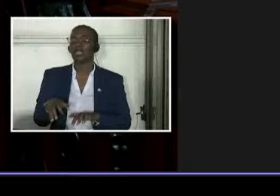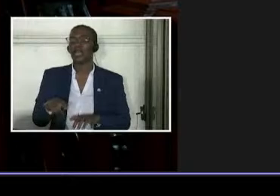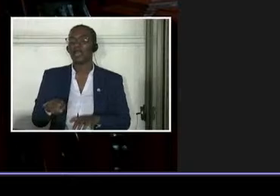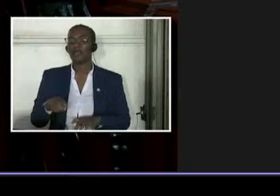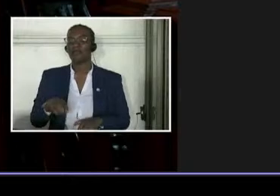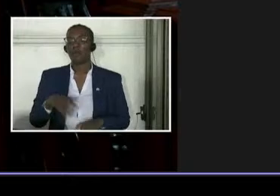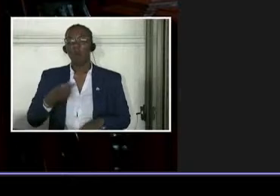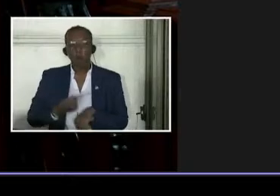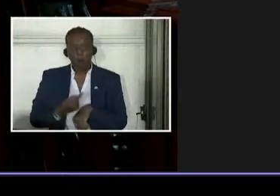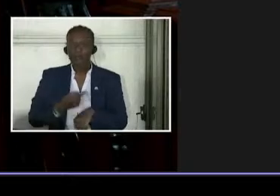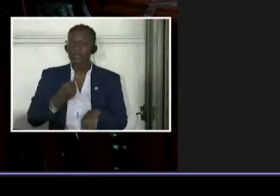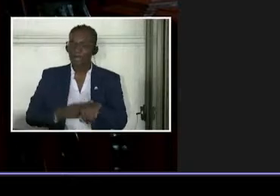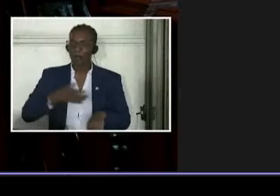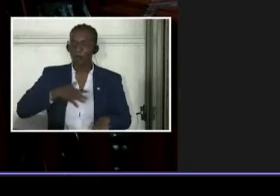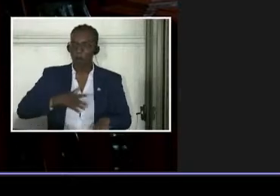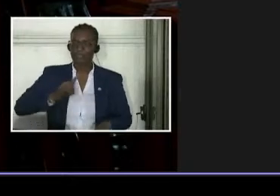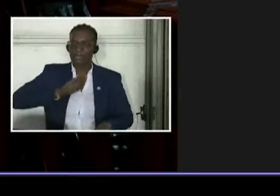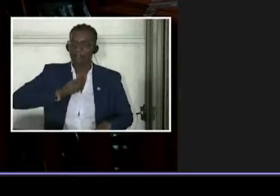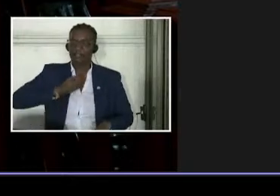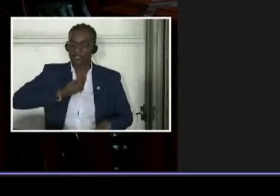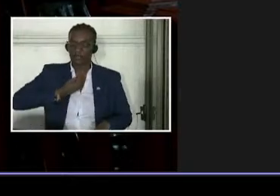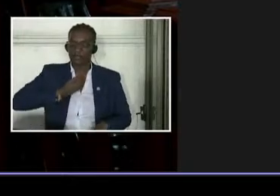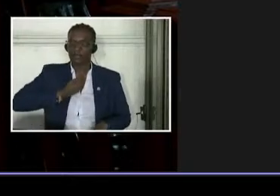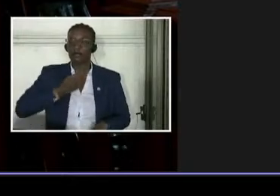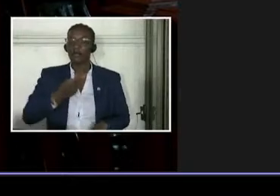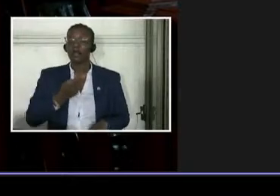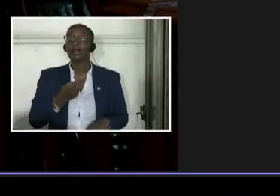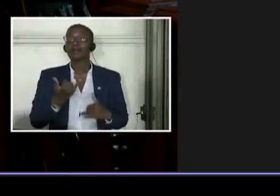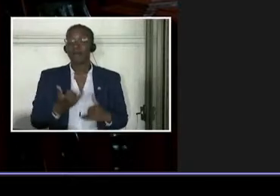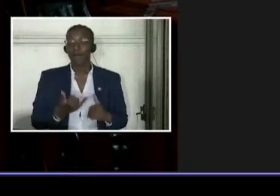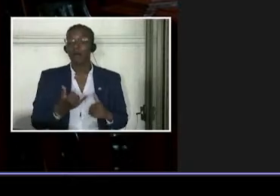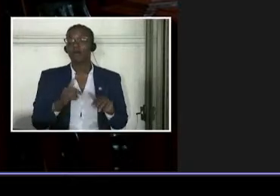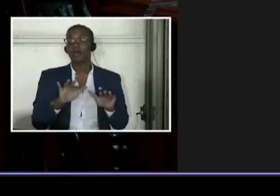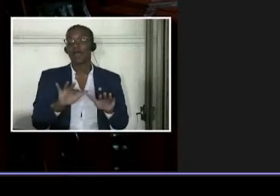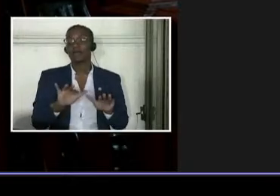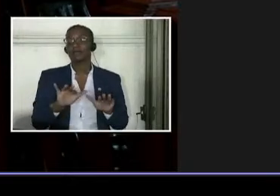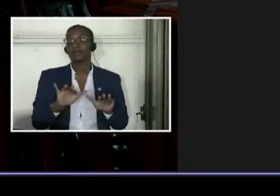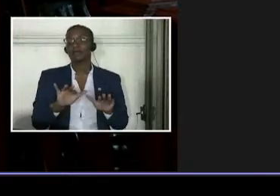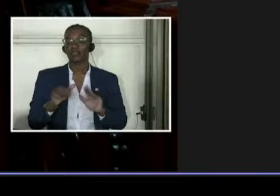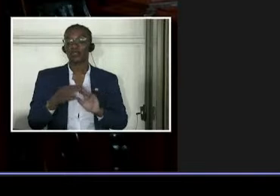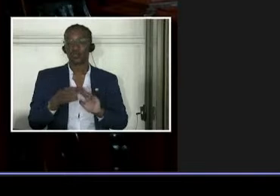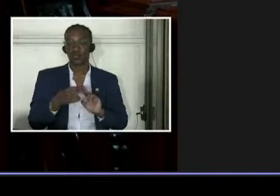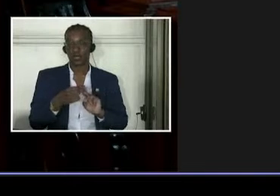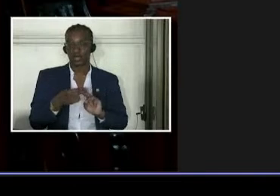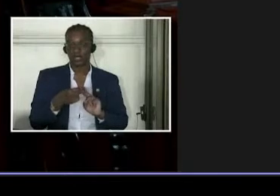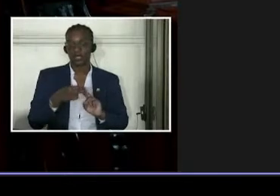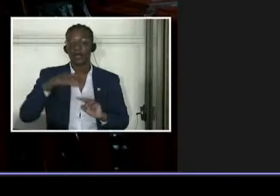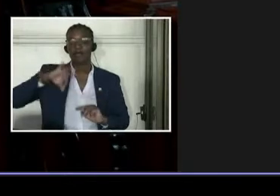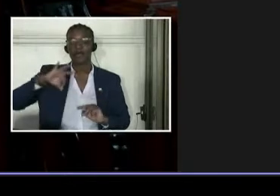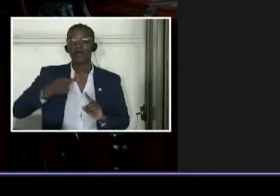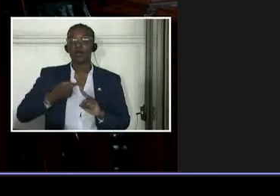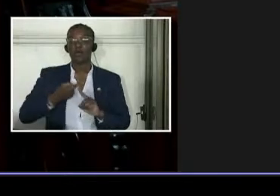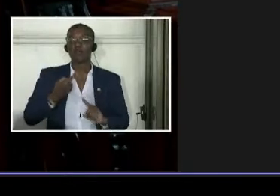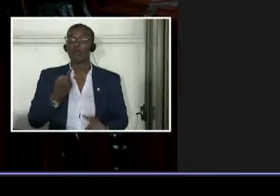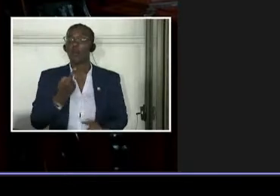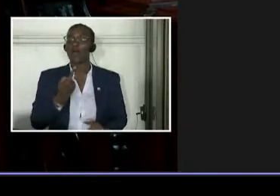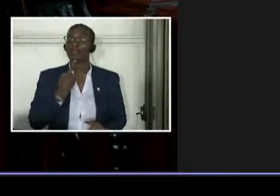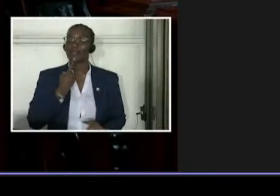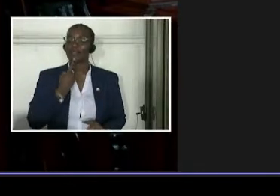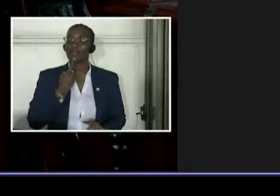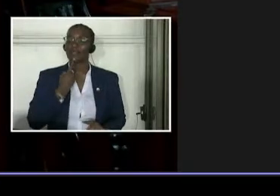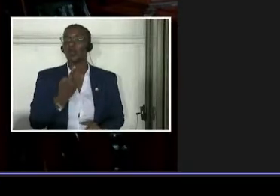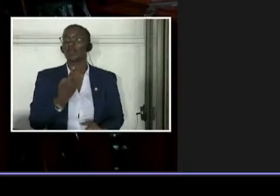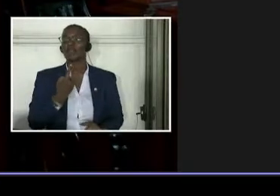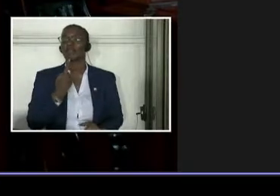are focused on misleading communities. Currently, 96 units ranging from rentals of 1,000 to 1,800 a